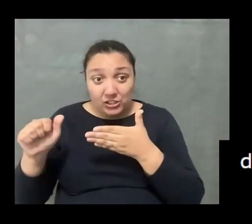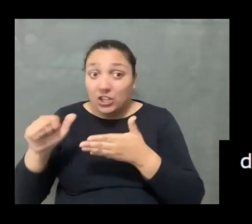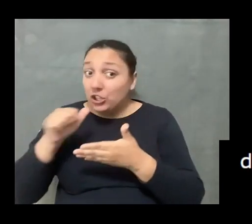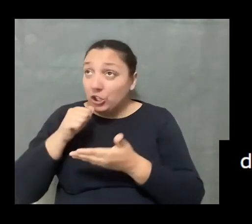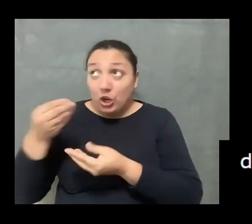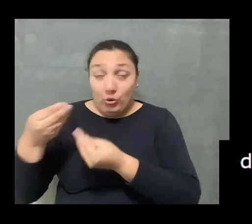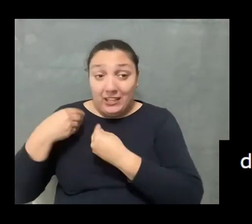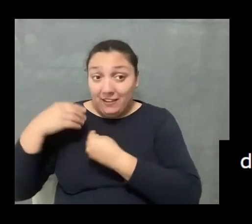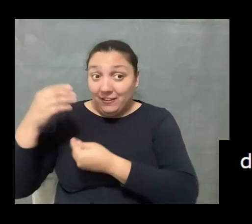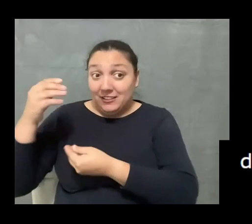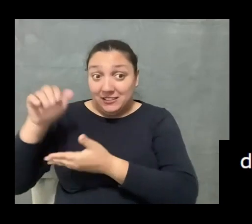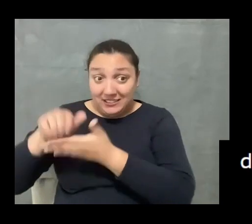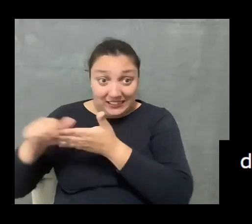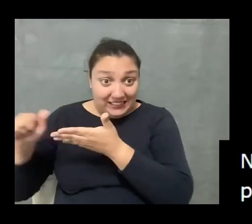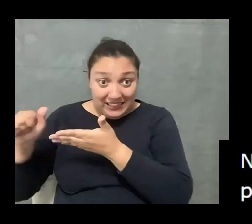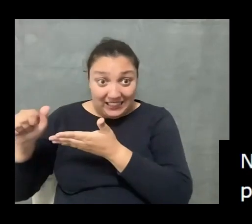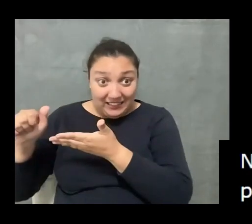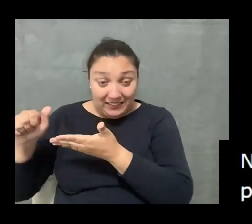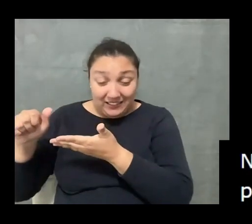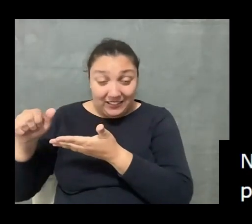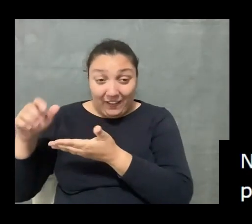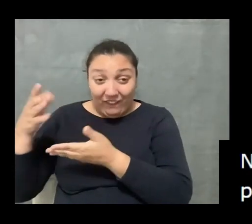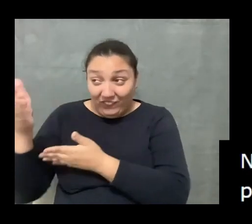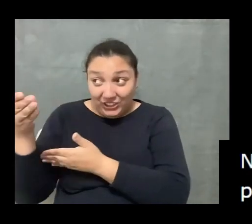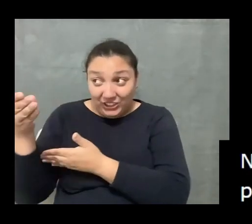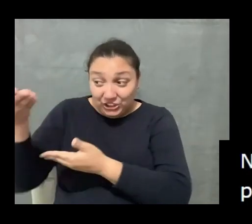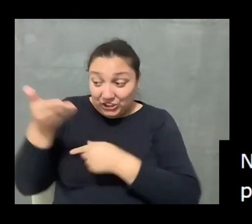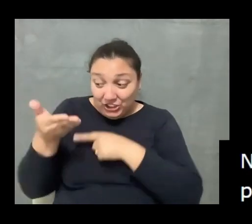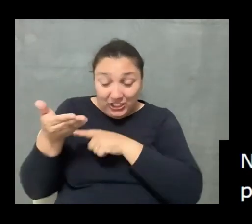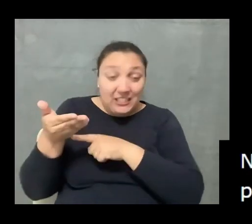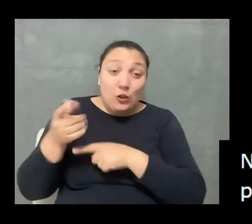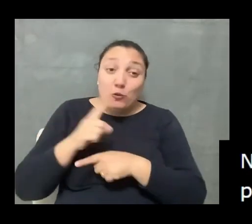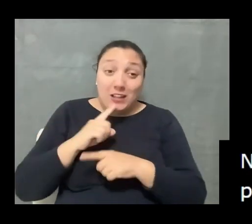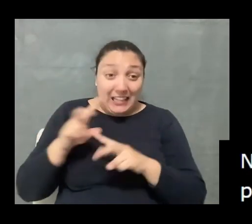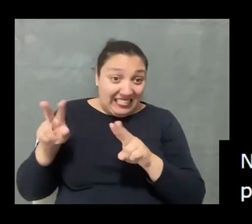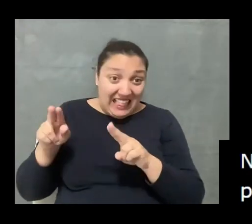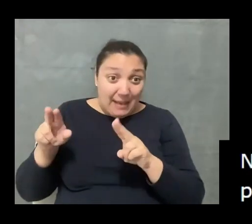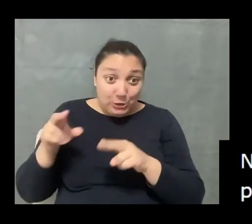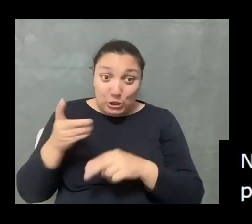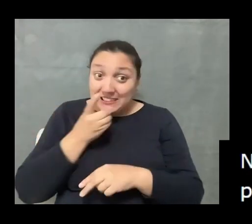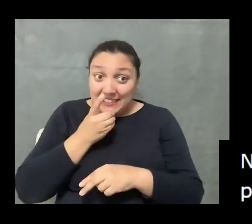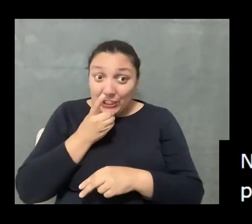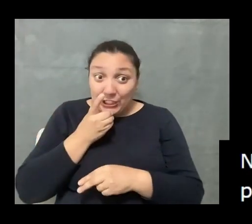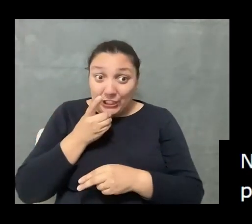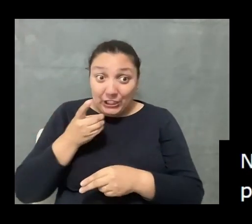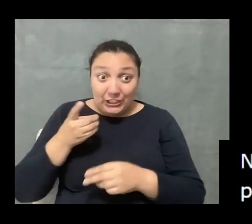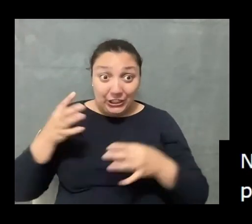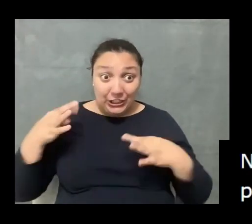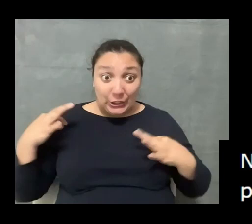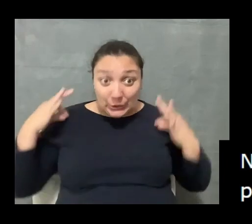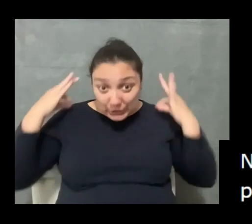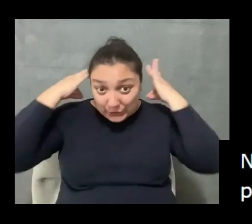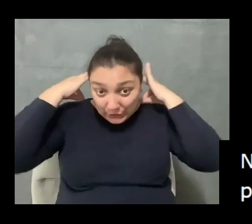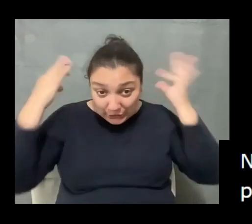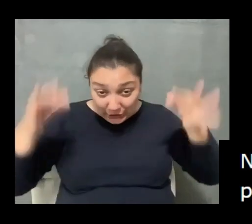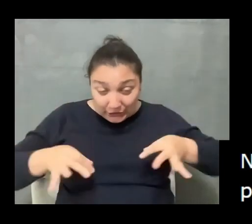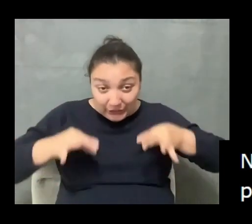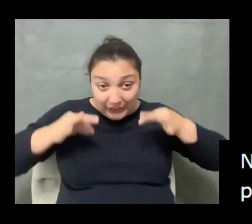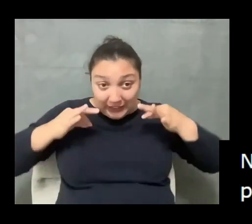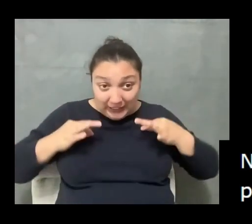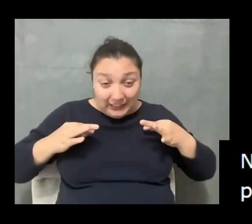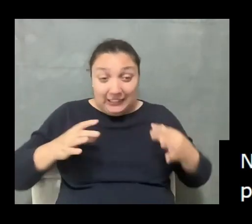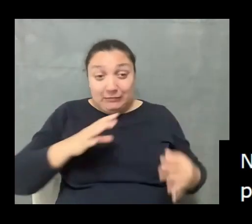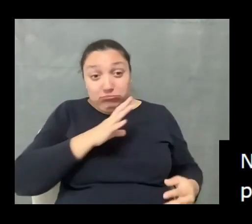full lobster dinner. So if it's us sitting at the table, I think we understand better of how it is, how it